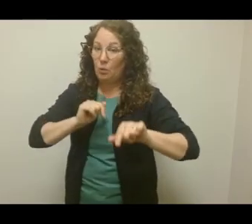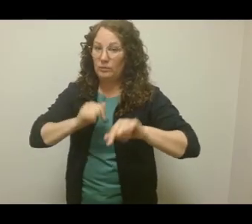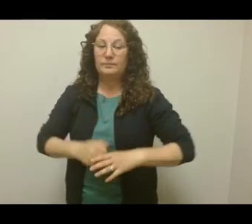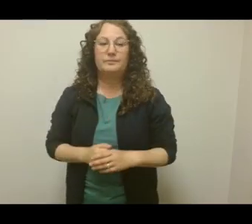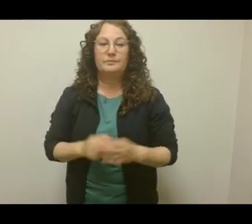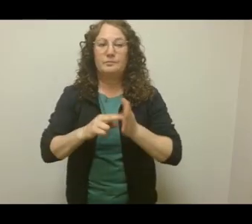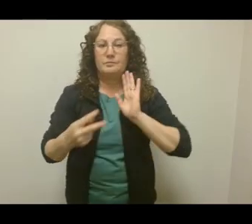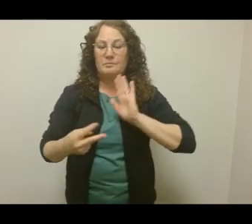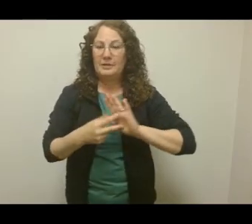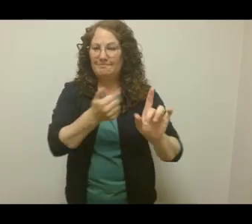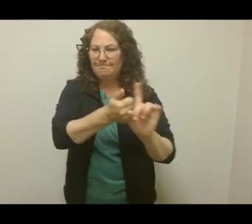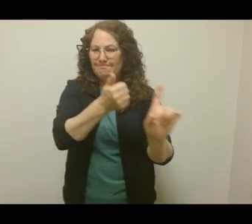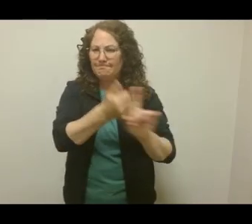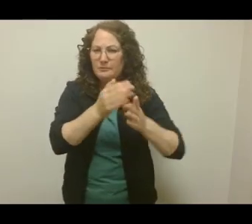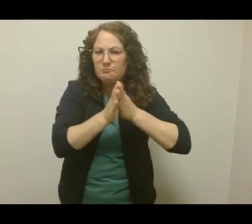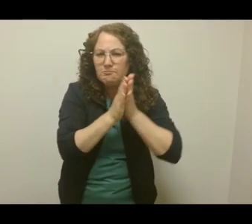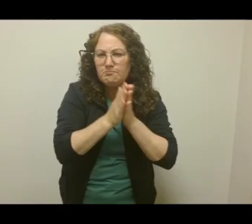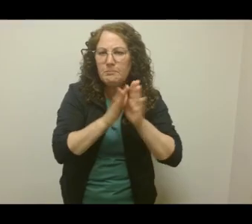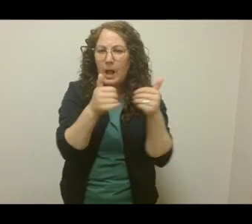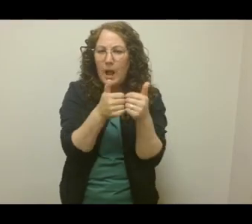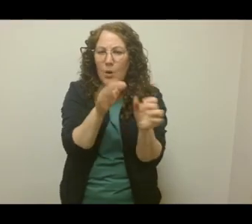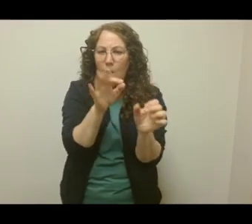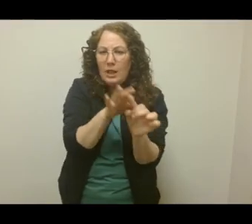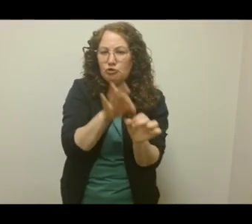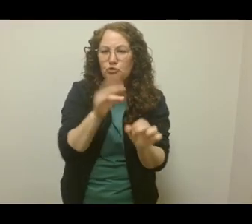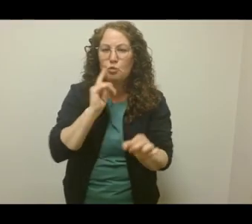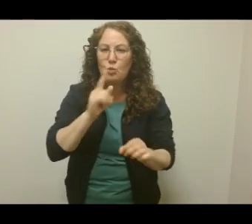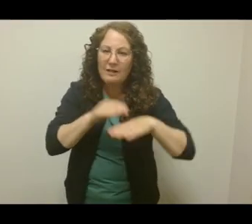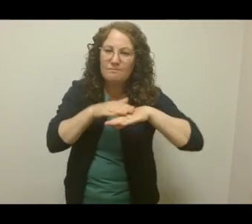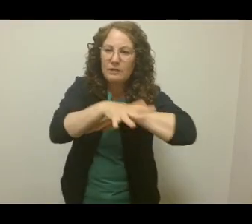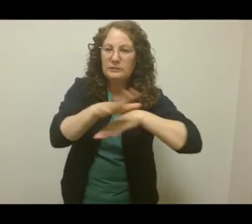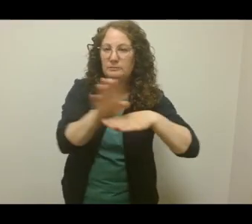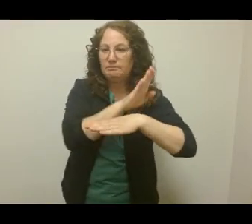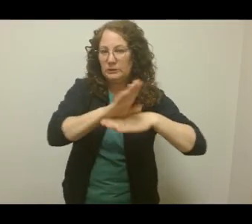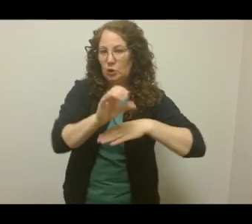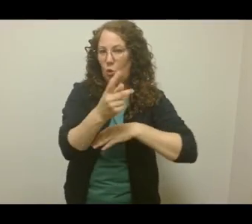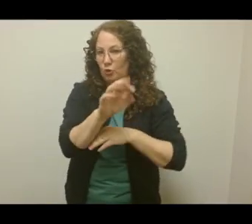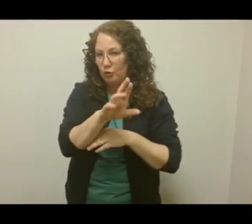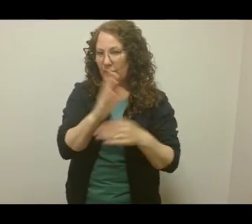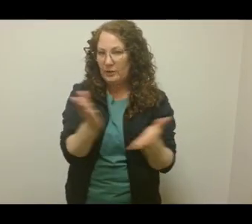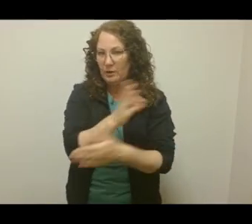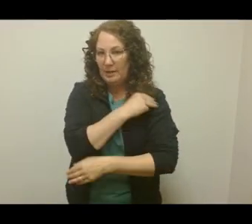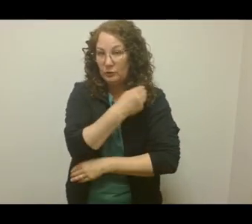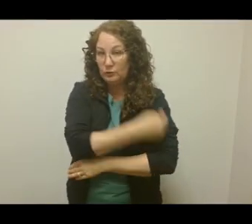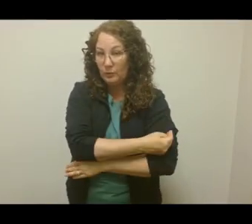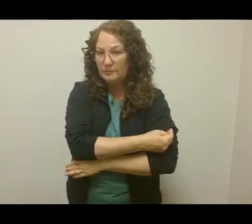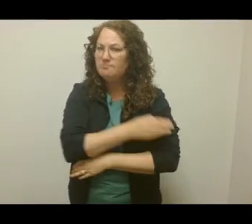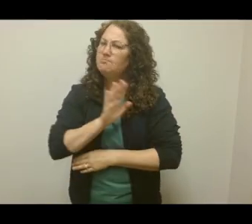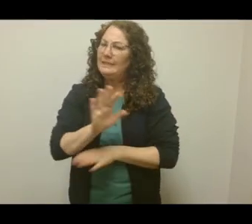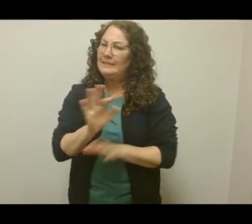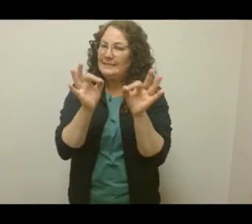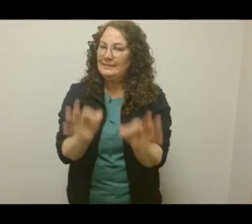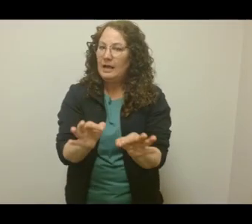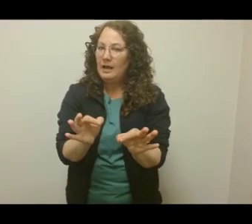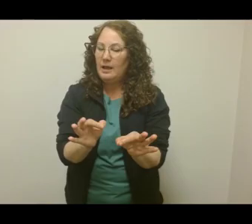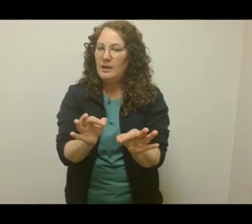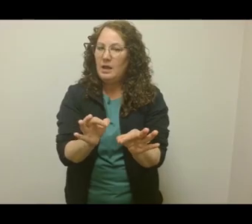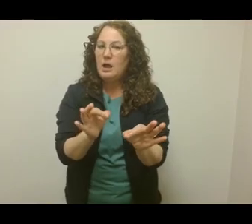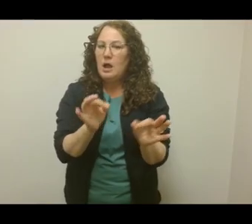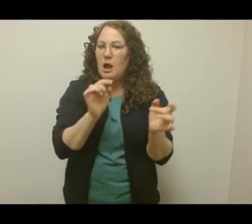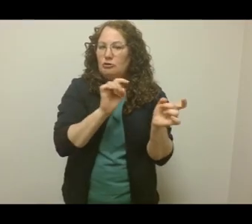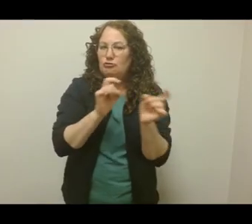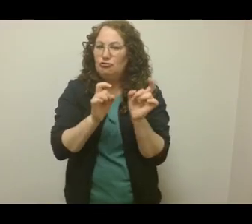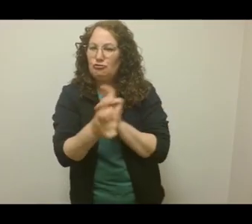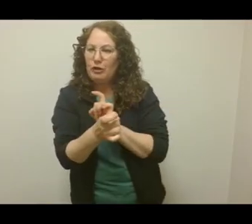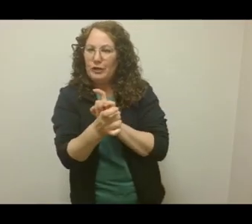interested in how the election will impact business owners in Manitoba. So they choose to paraphrase information from the